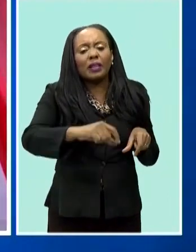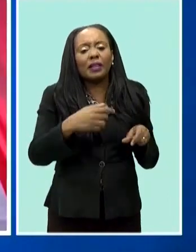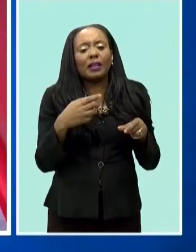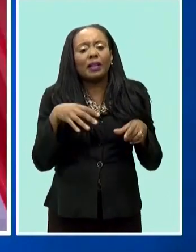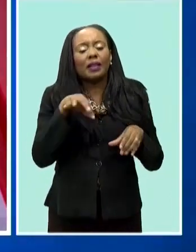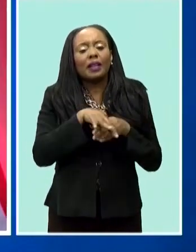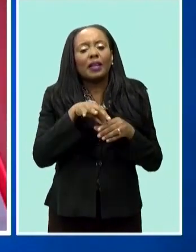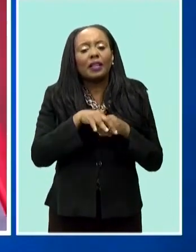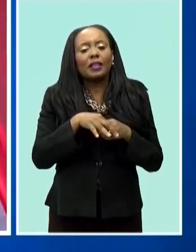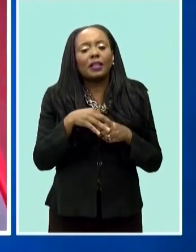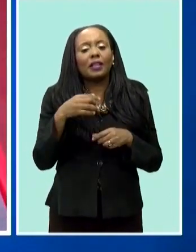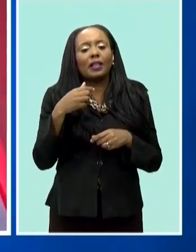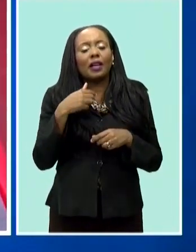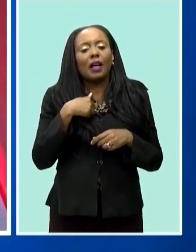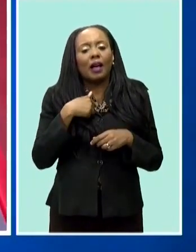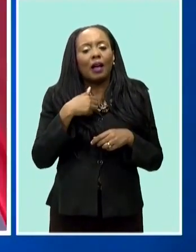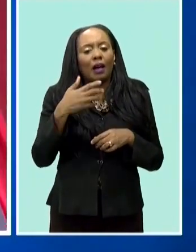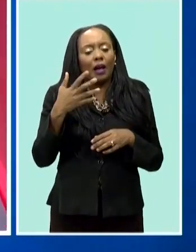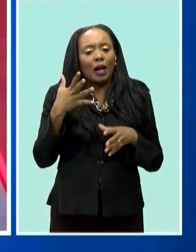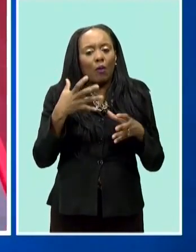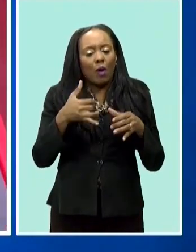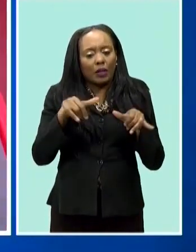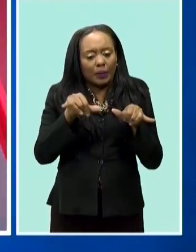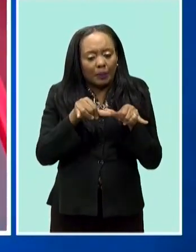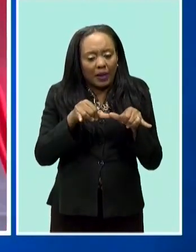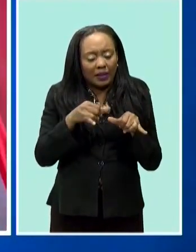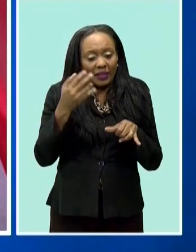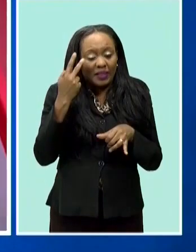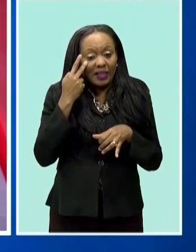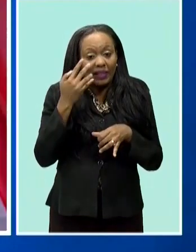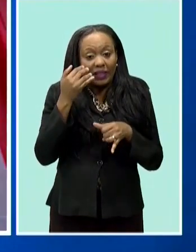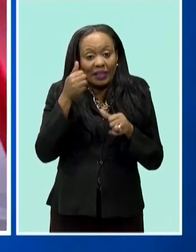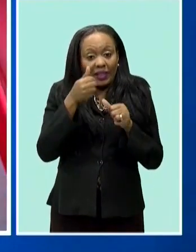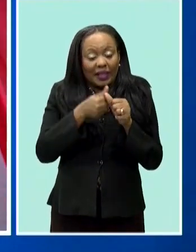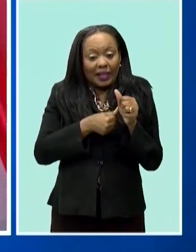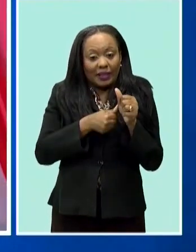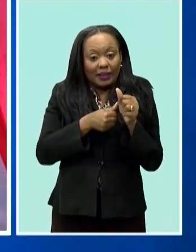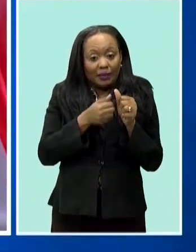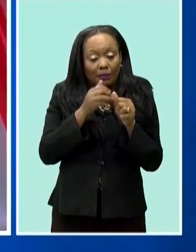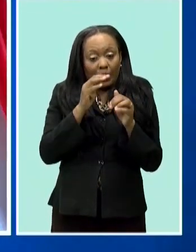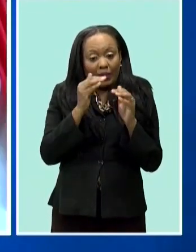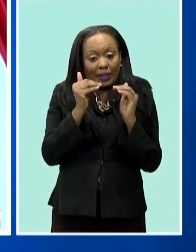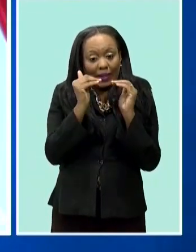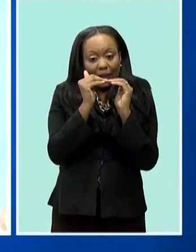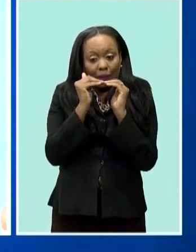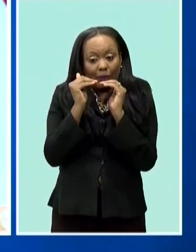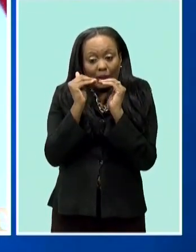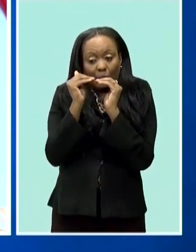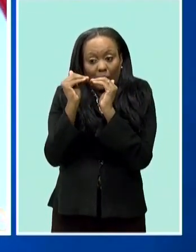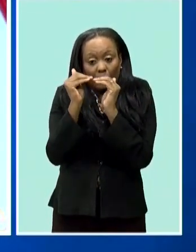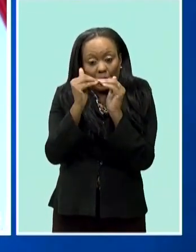am measuring the column inches to make sure that each side gets equal coverage.